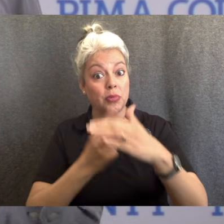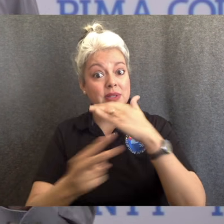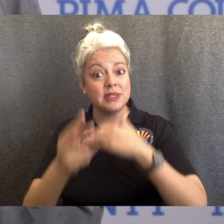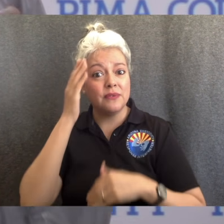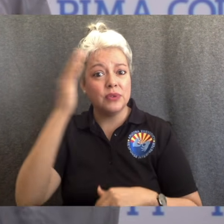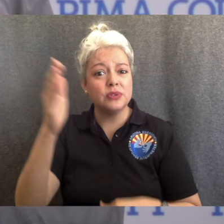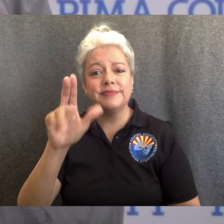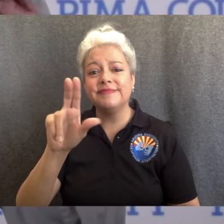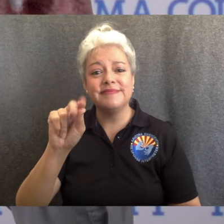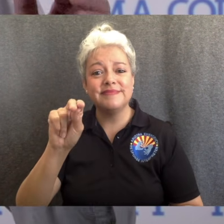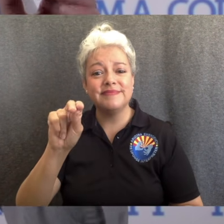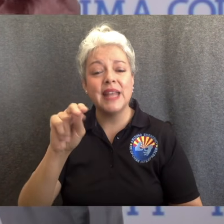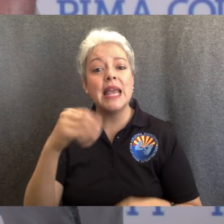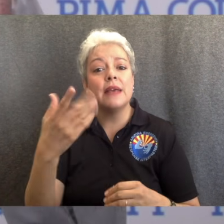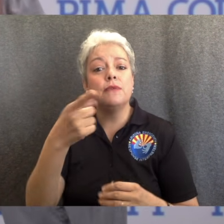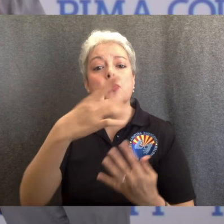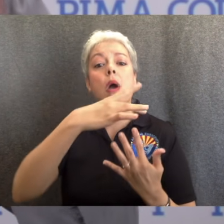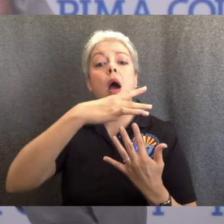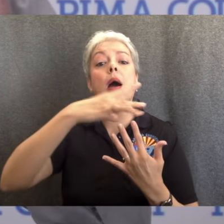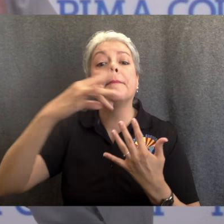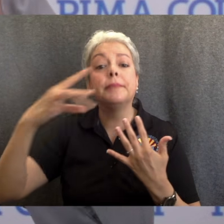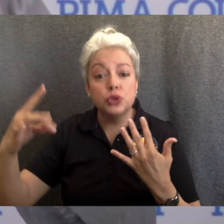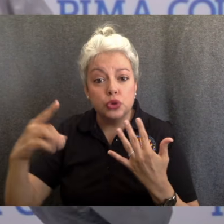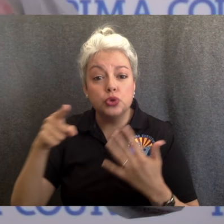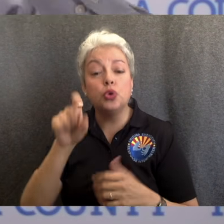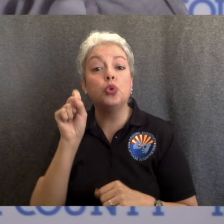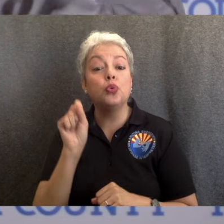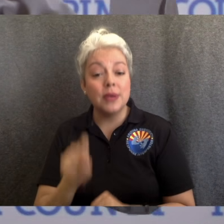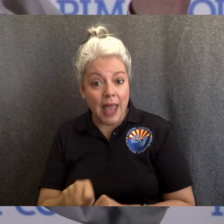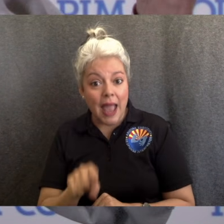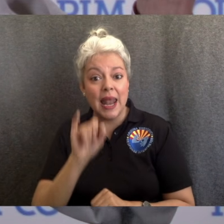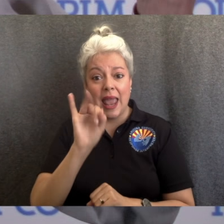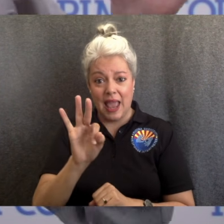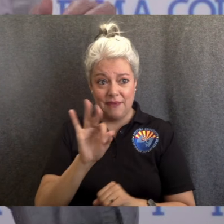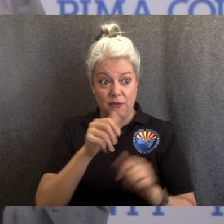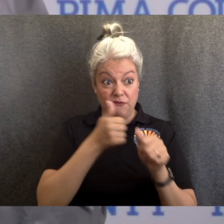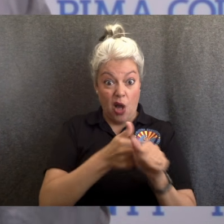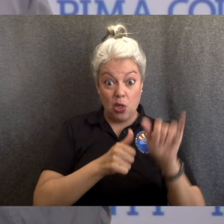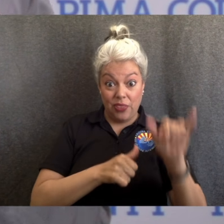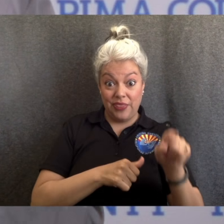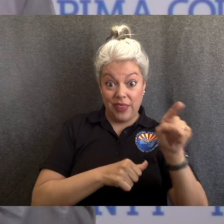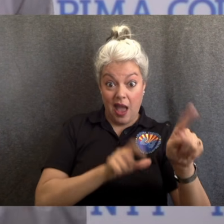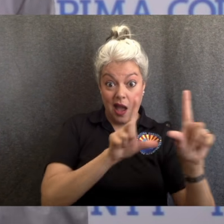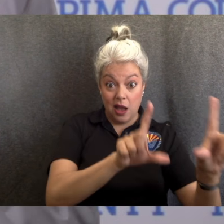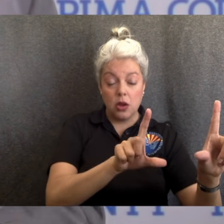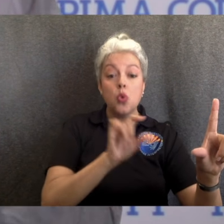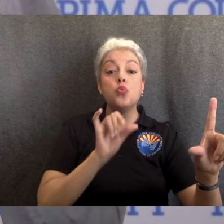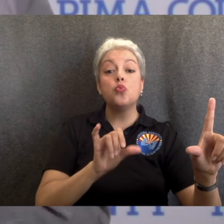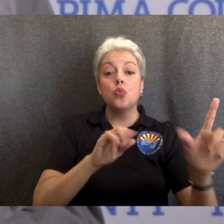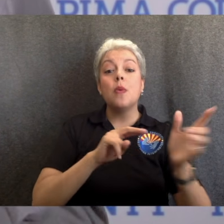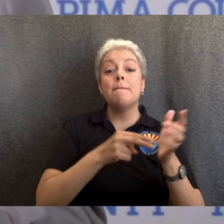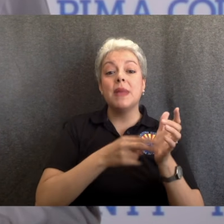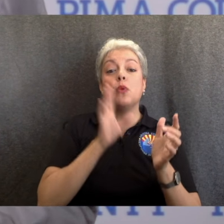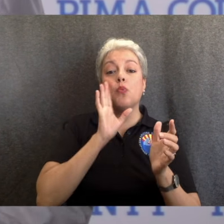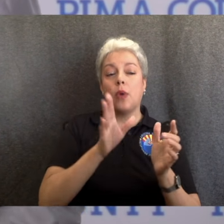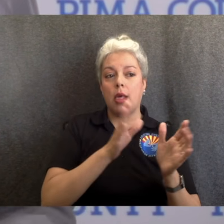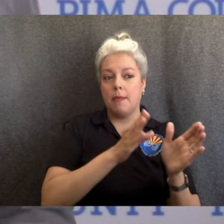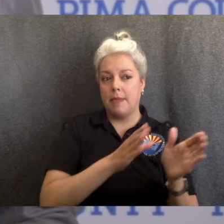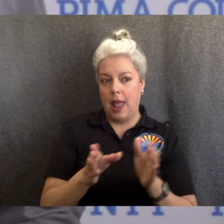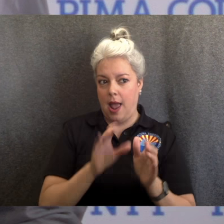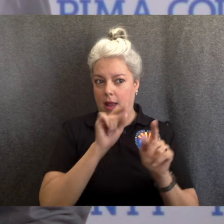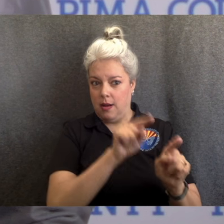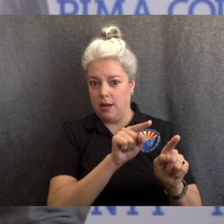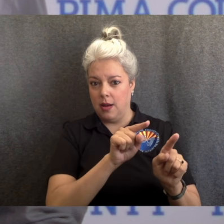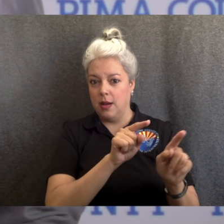so that you can say, okay, if we do this, what's going to happen? If we do that, what's likely to